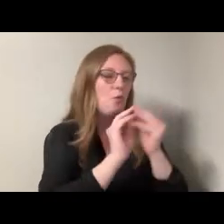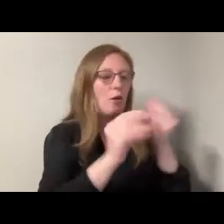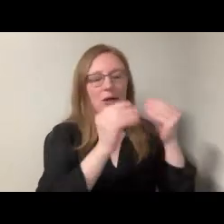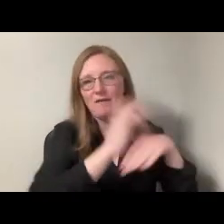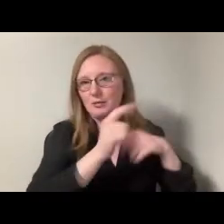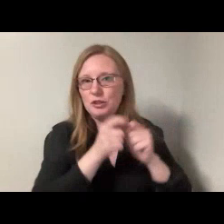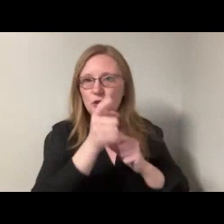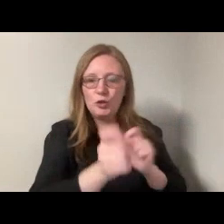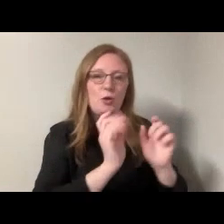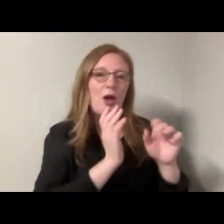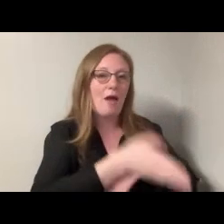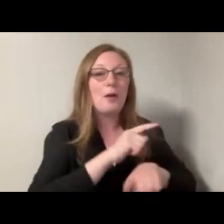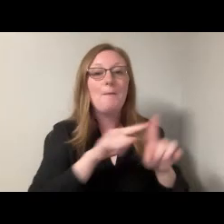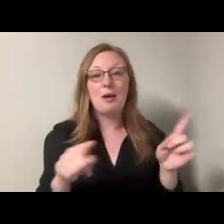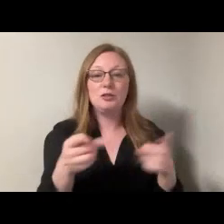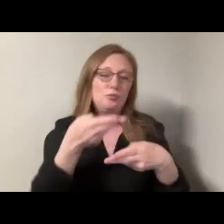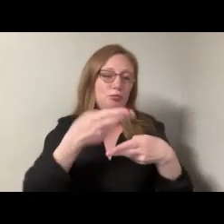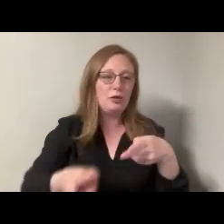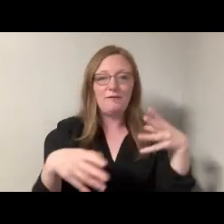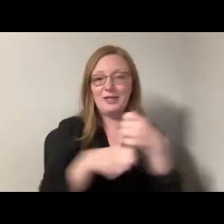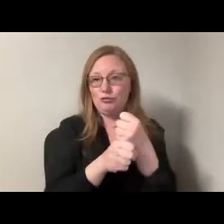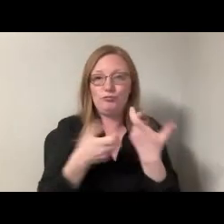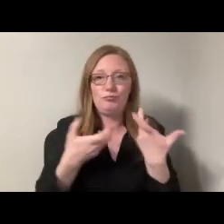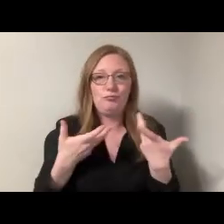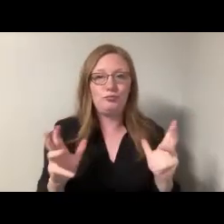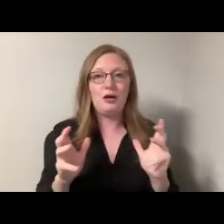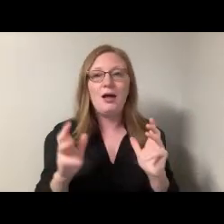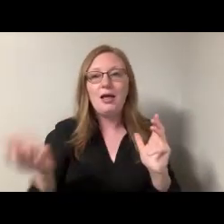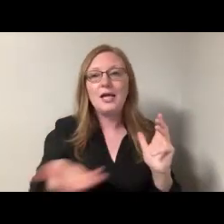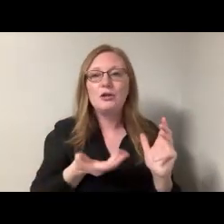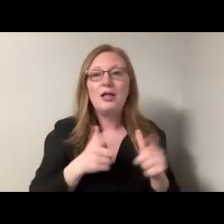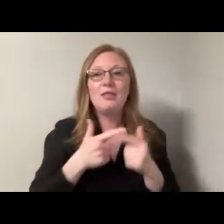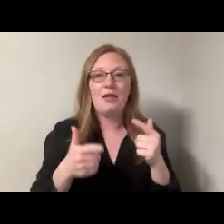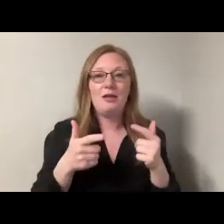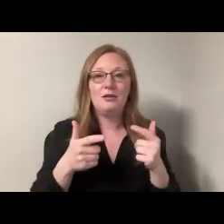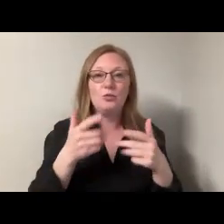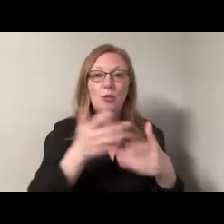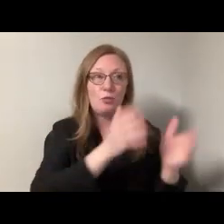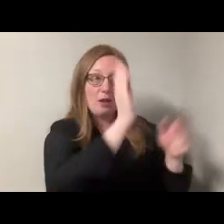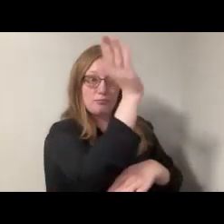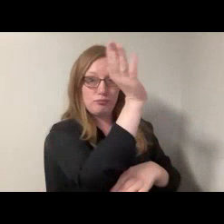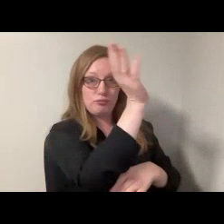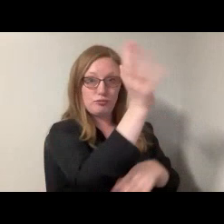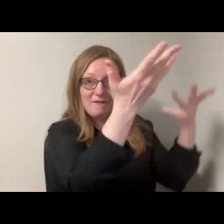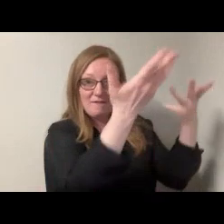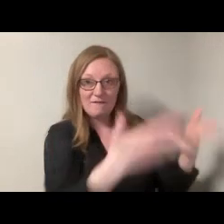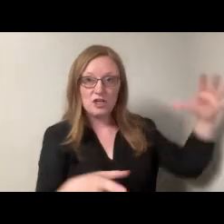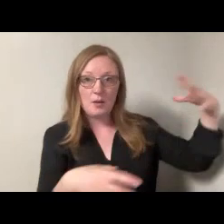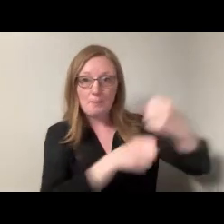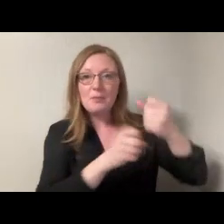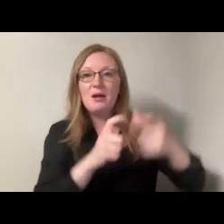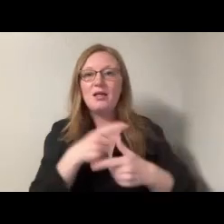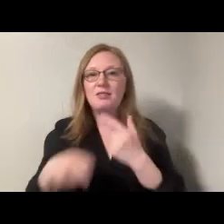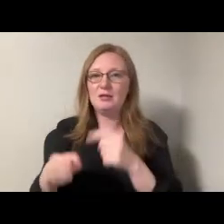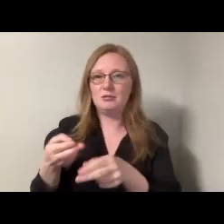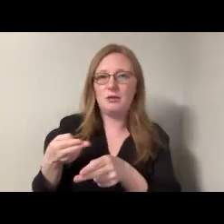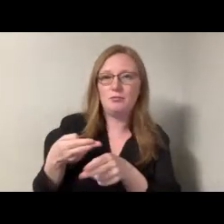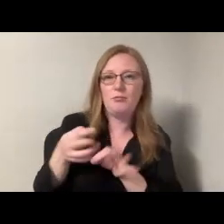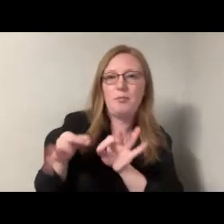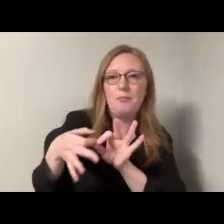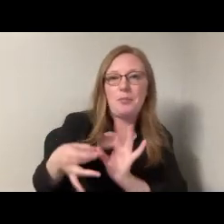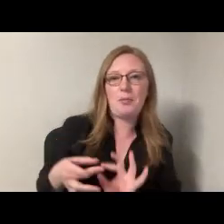leave that as the brief introduction. And then maybe after we wrap the presentation, I'll give a little blurb about